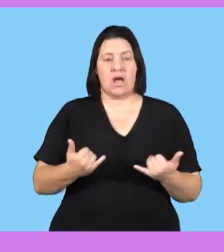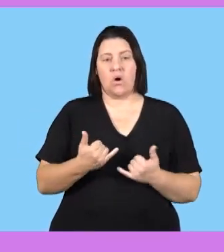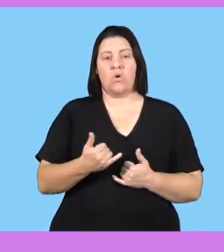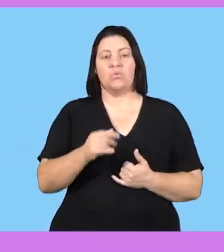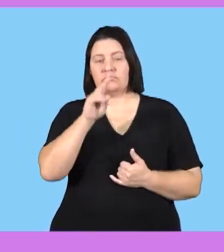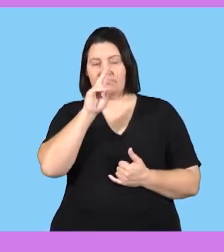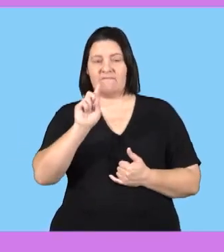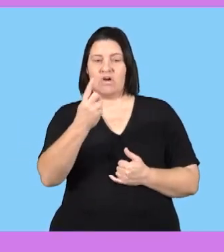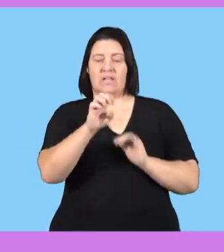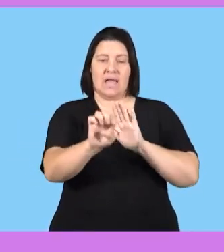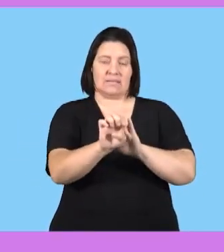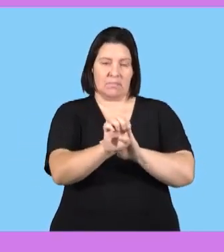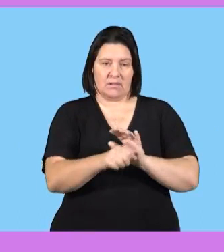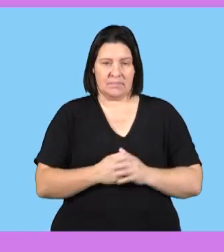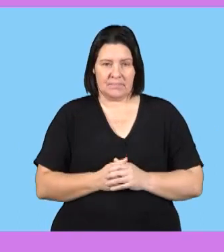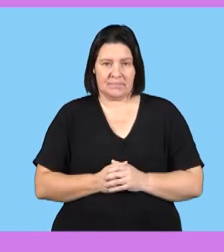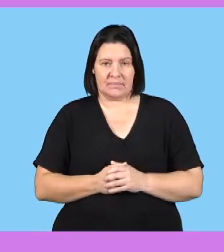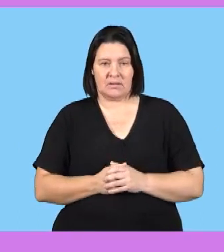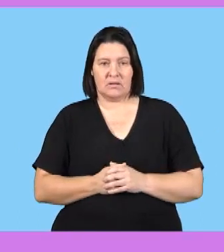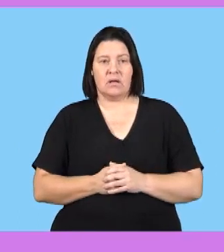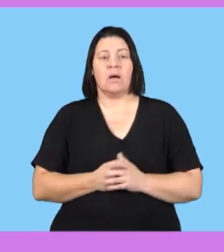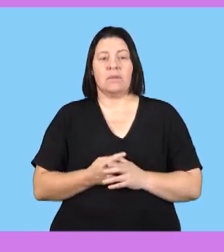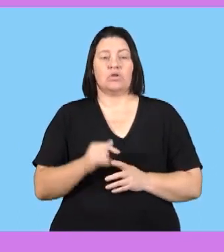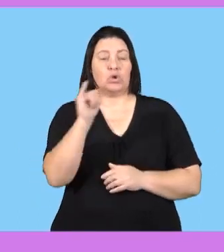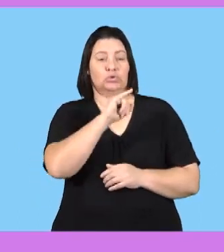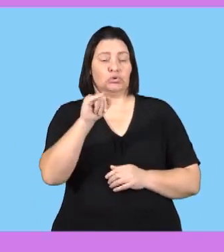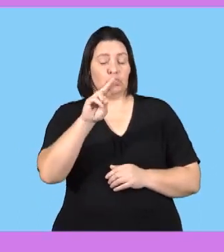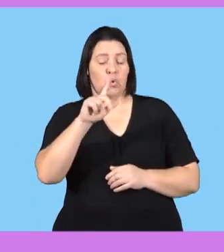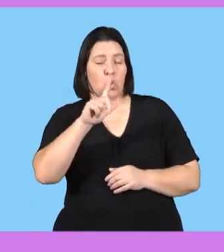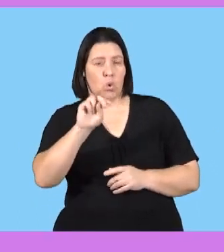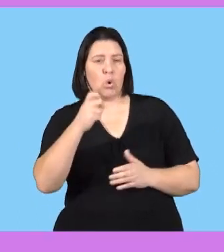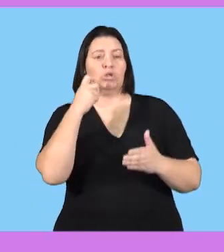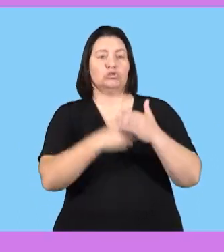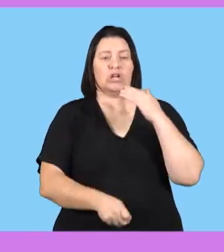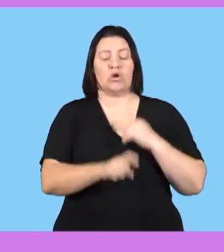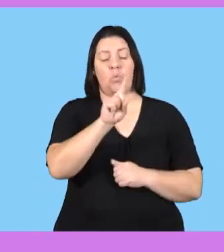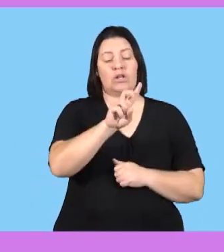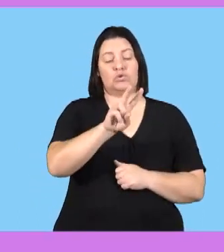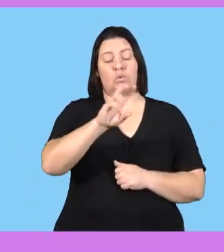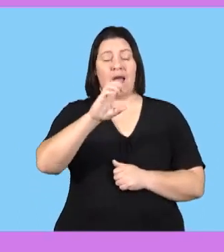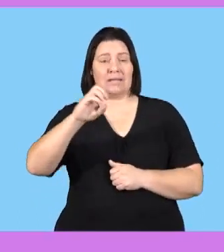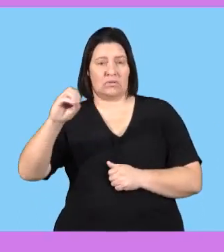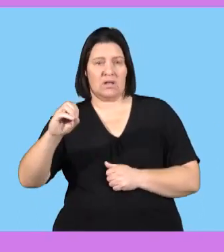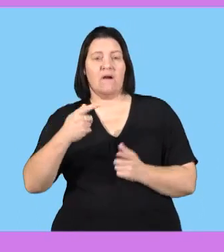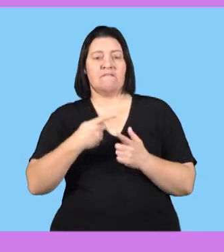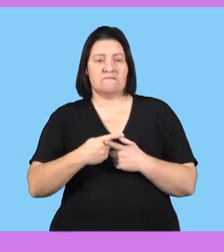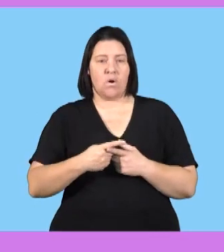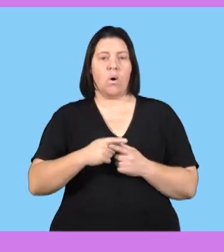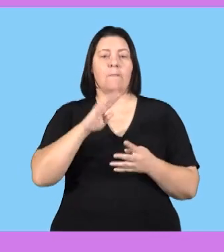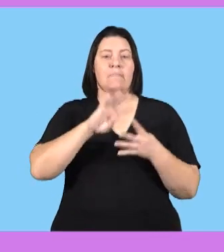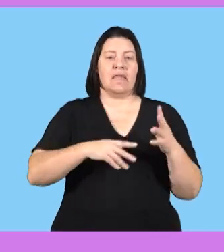take the first example. Ms. Zulu is charging 1,200 rand for mathematical